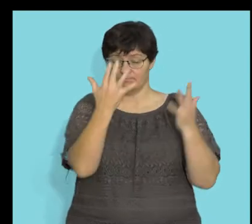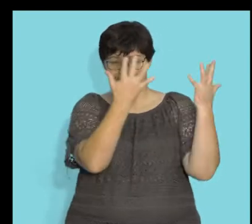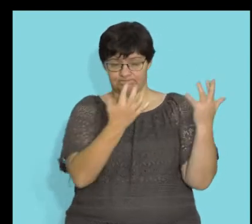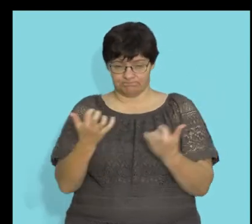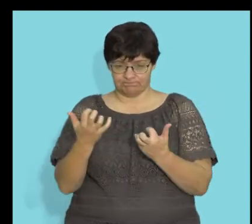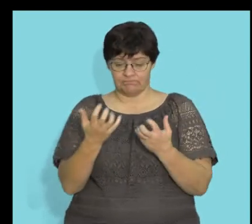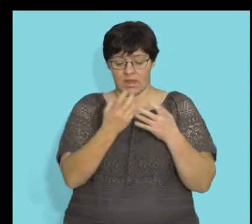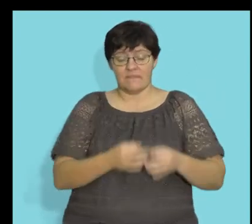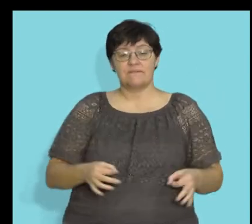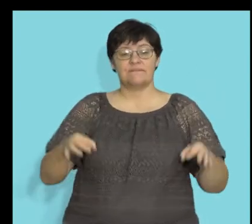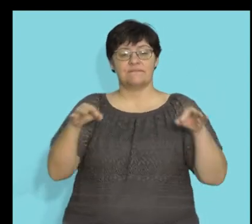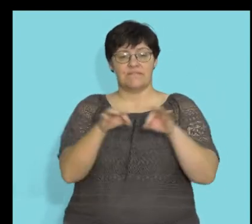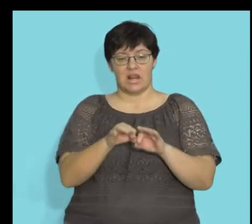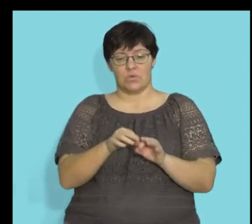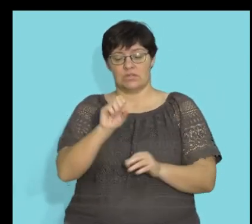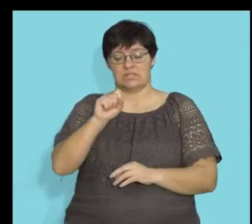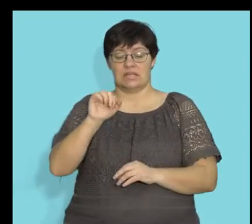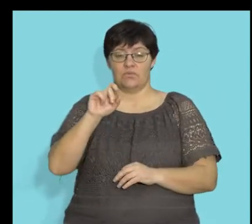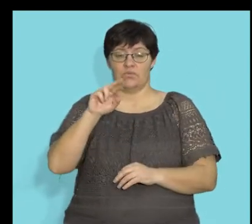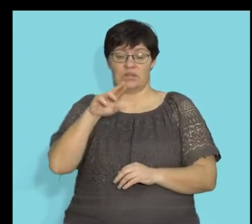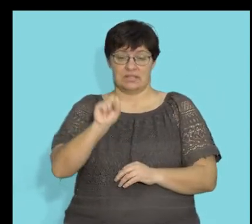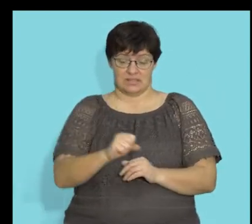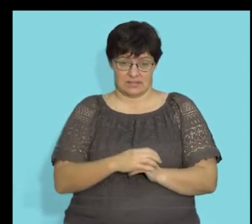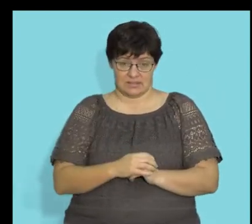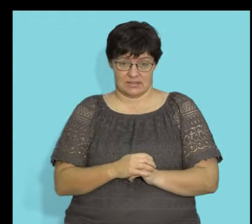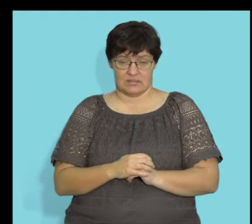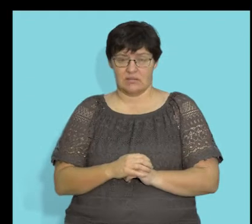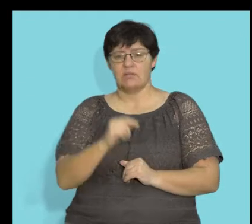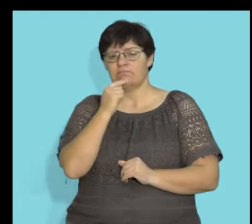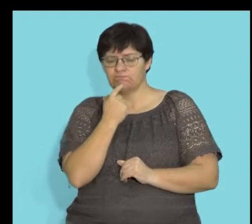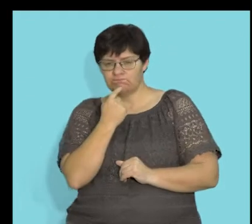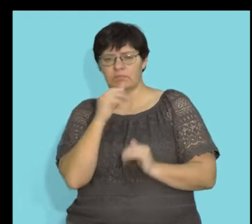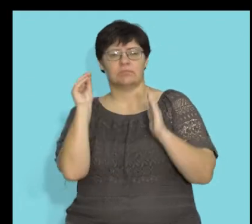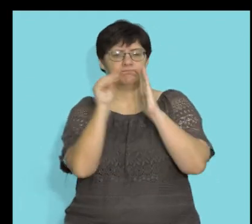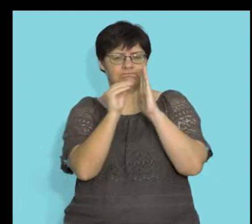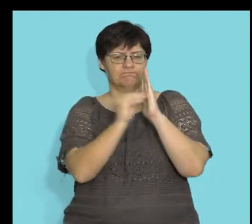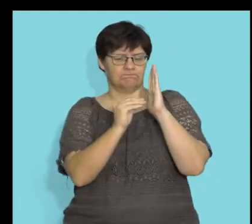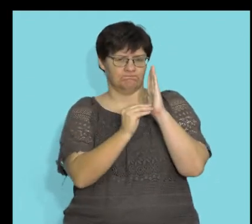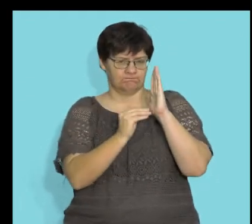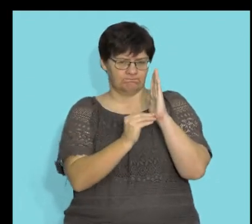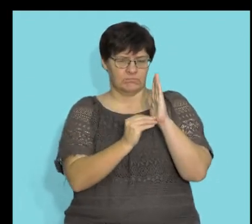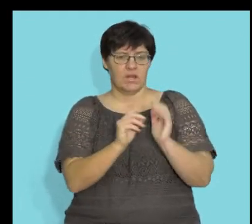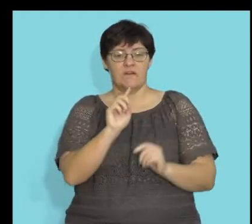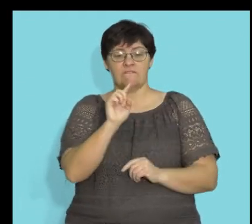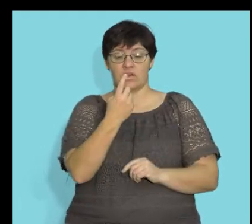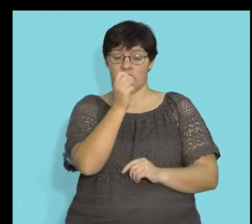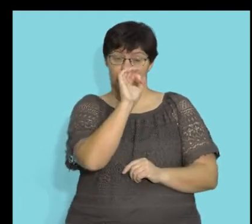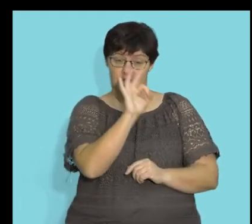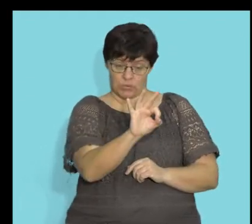to calculate the value of a series, we need to actually write down the first